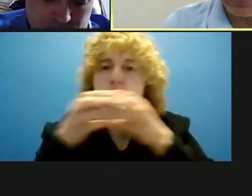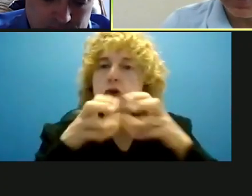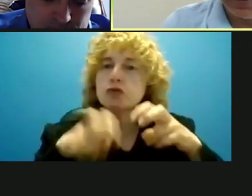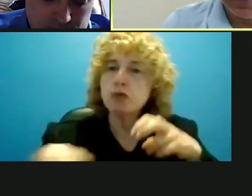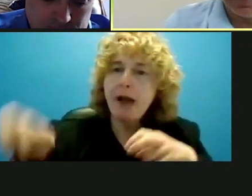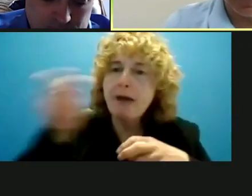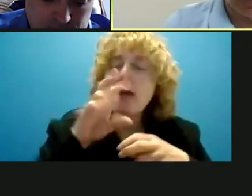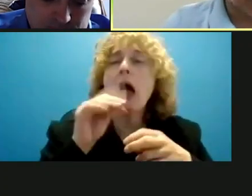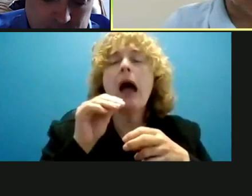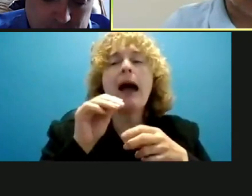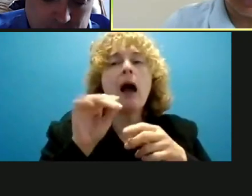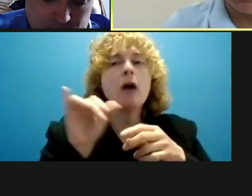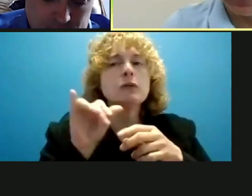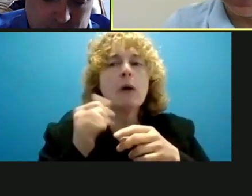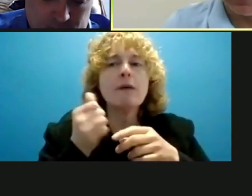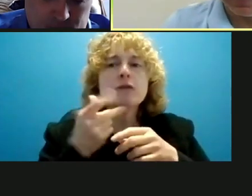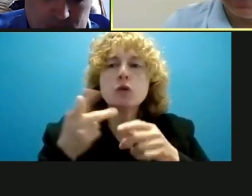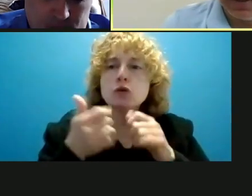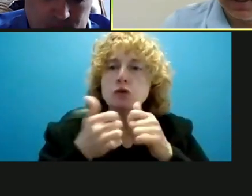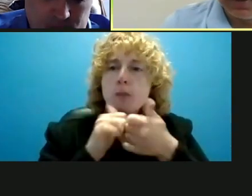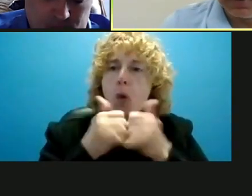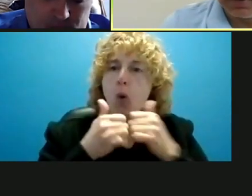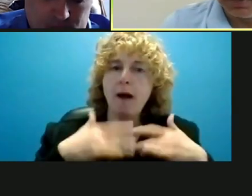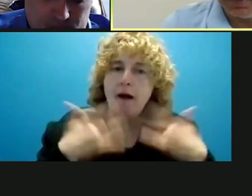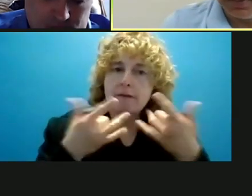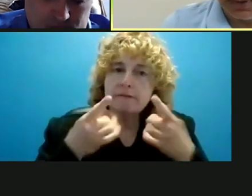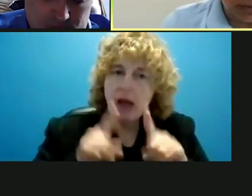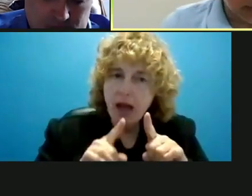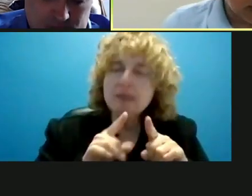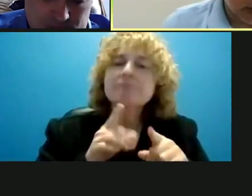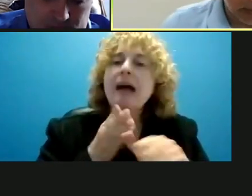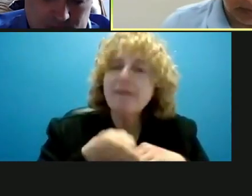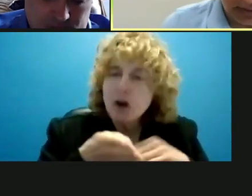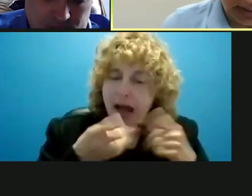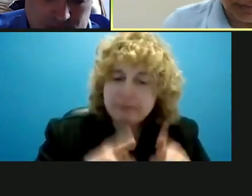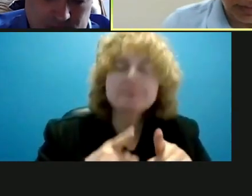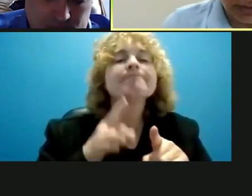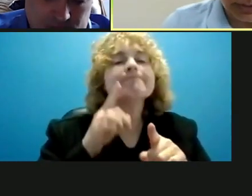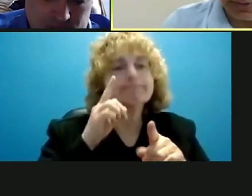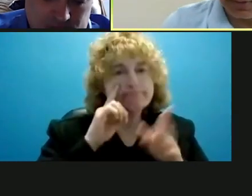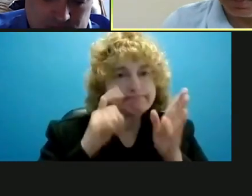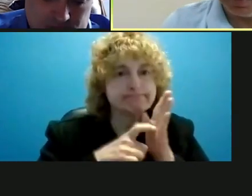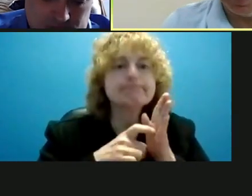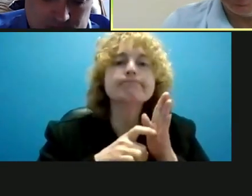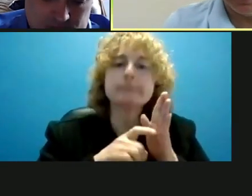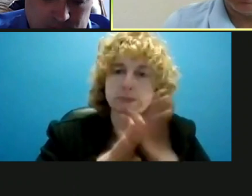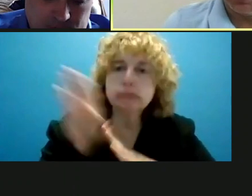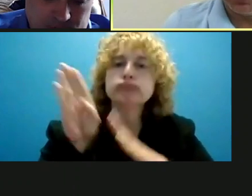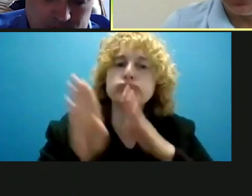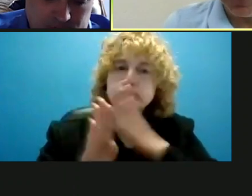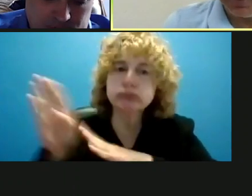events where people were getting together. So at least in the ER, you know, a lot of it was either people who were traveling,